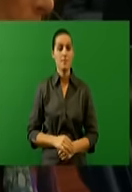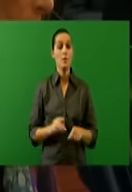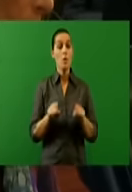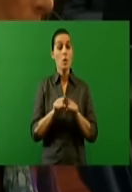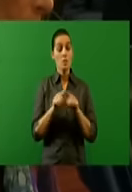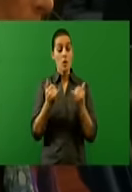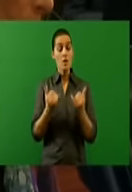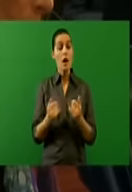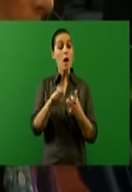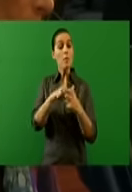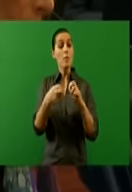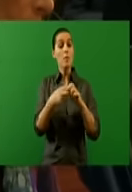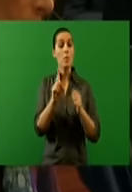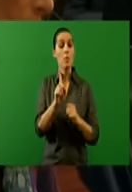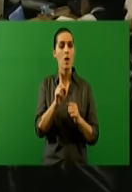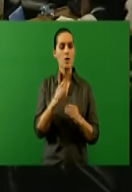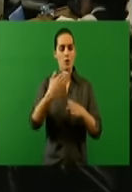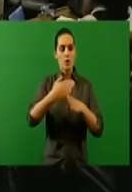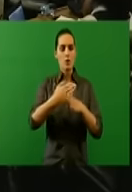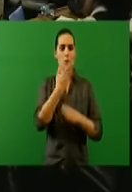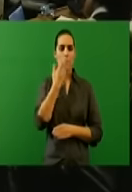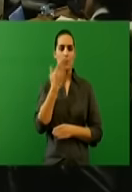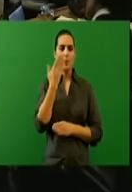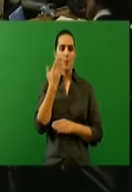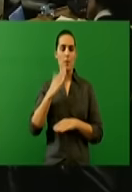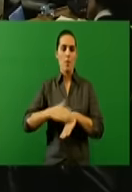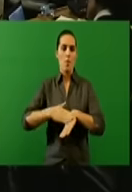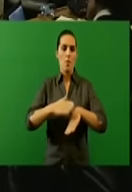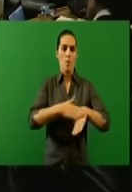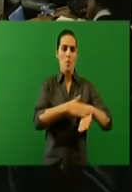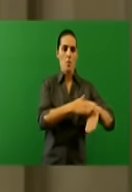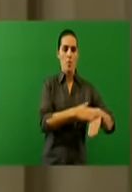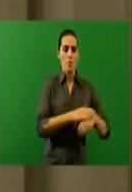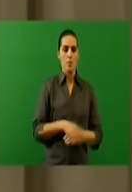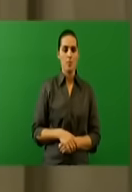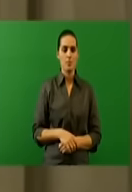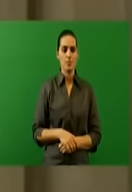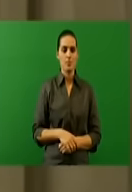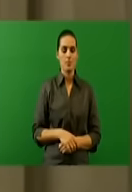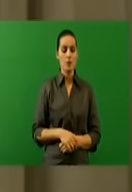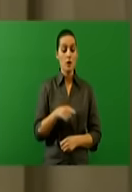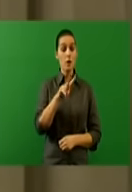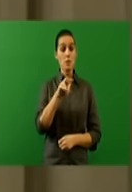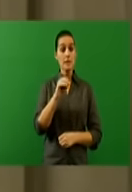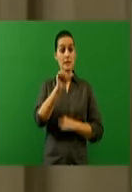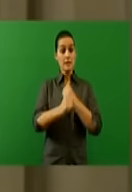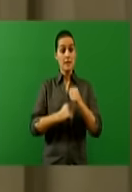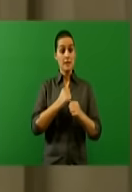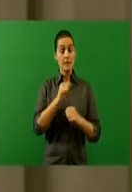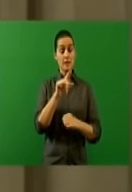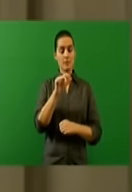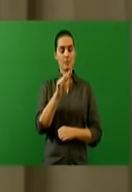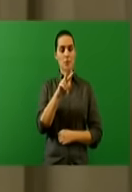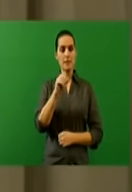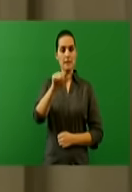unemployment in the economy. Although formal non-agricultural employment increased in the first quarter of 2016, this